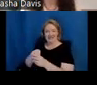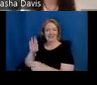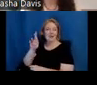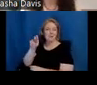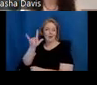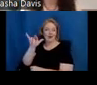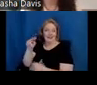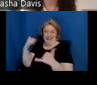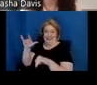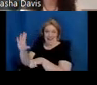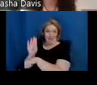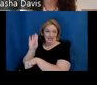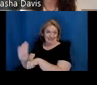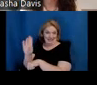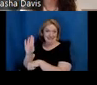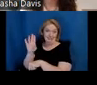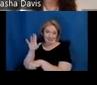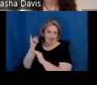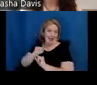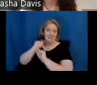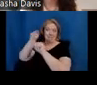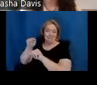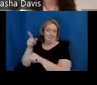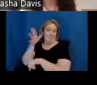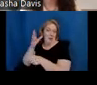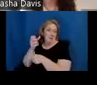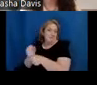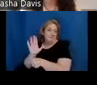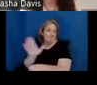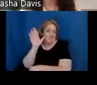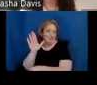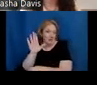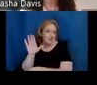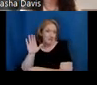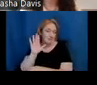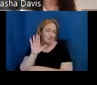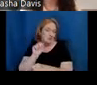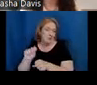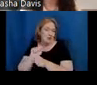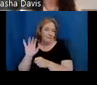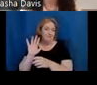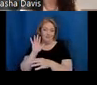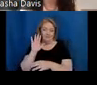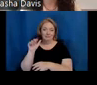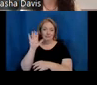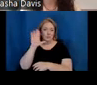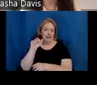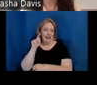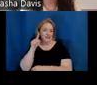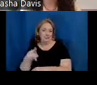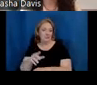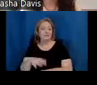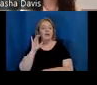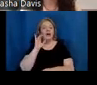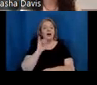visit them or have your work cast there. The photo on the left shows Gross at work on a plaster of the